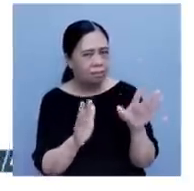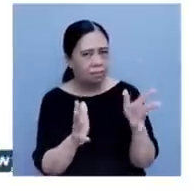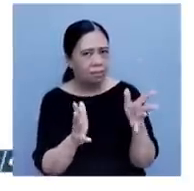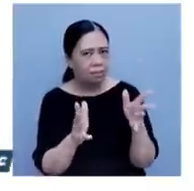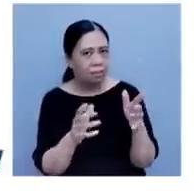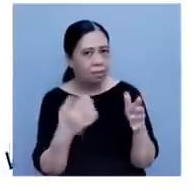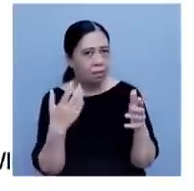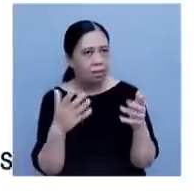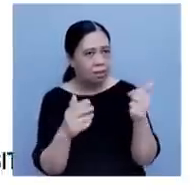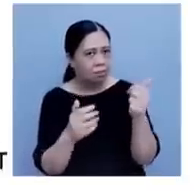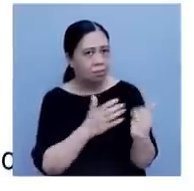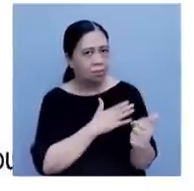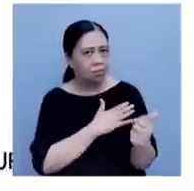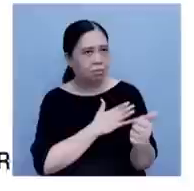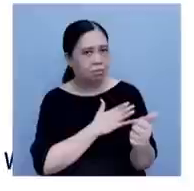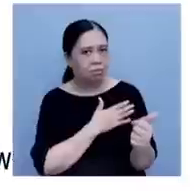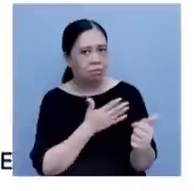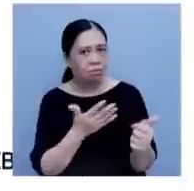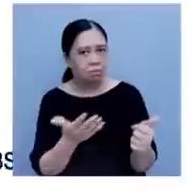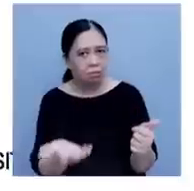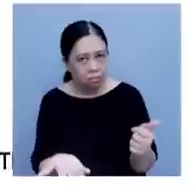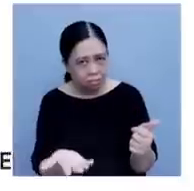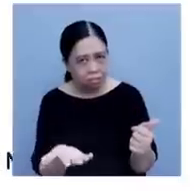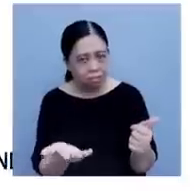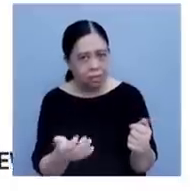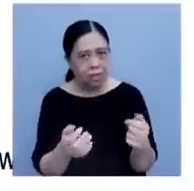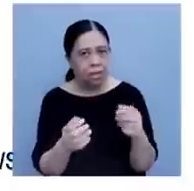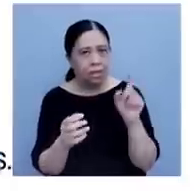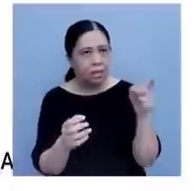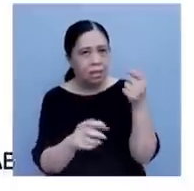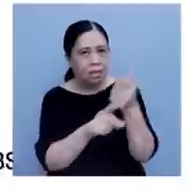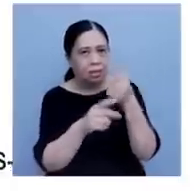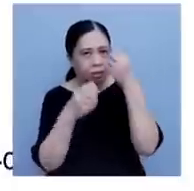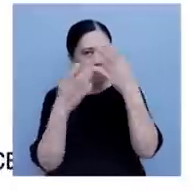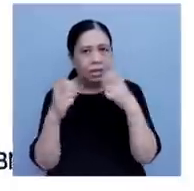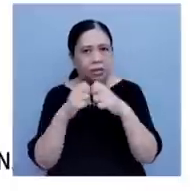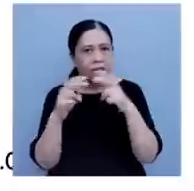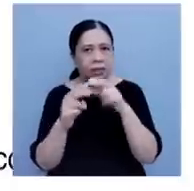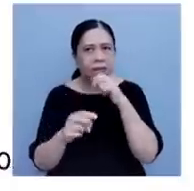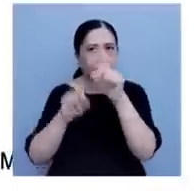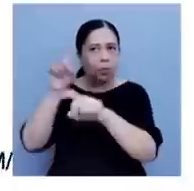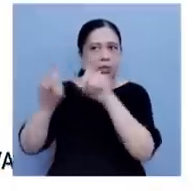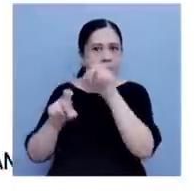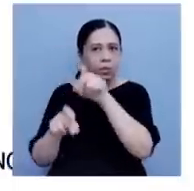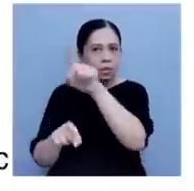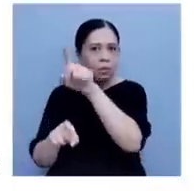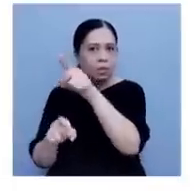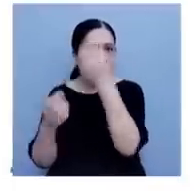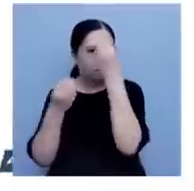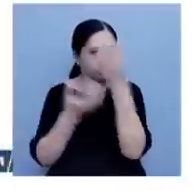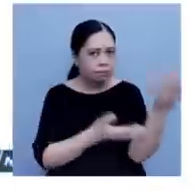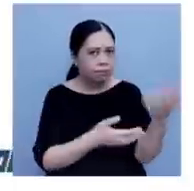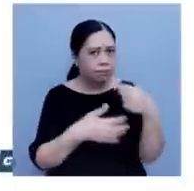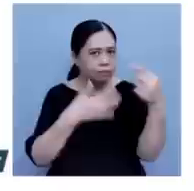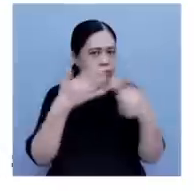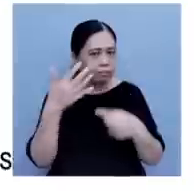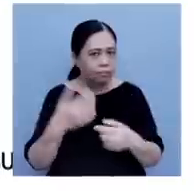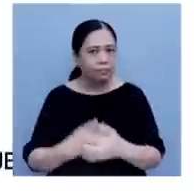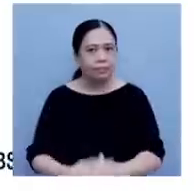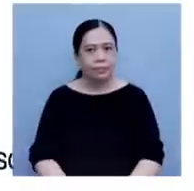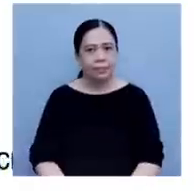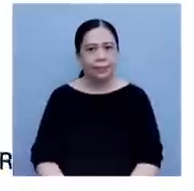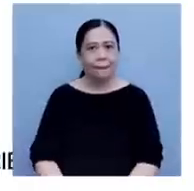voluntarily give the details, even if no questions are asked. And Carmina, just